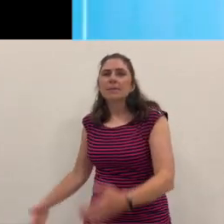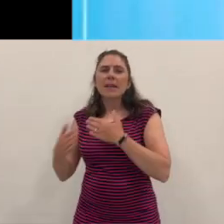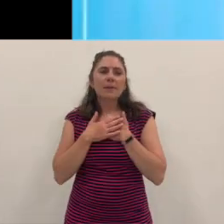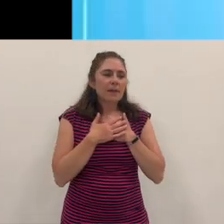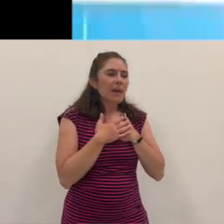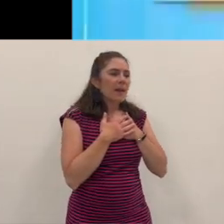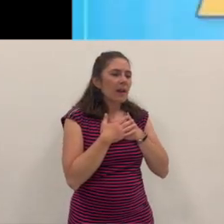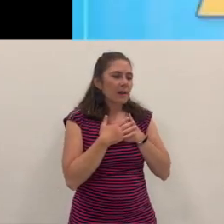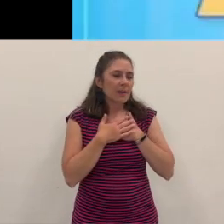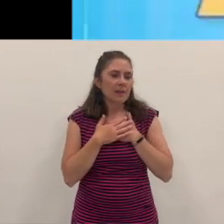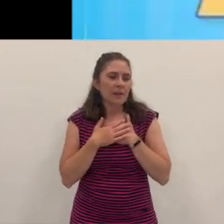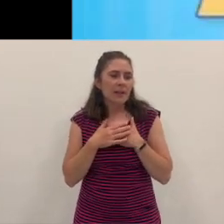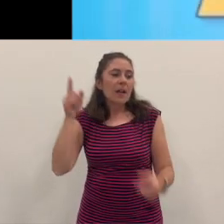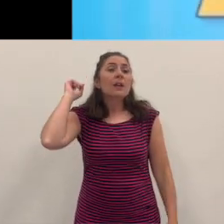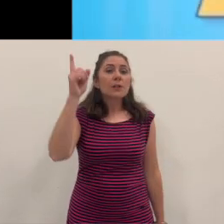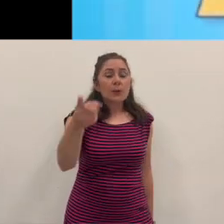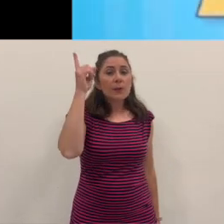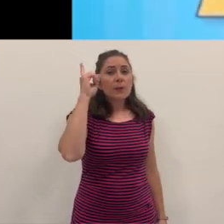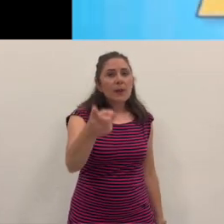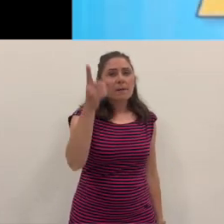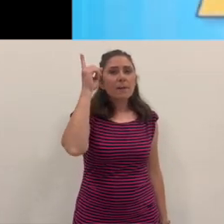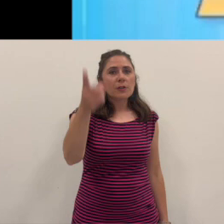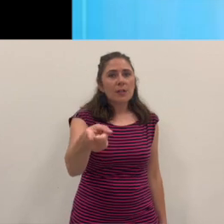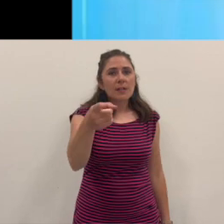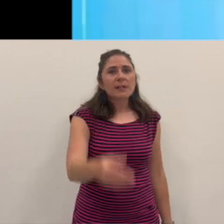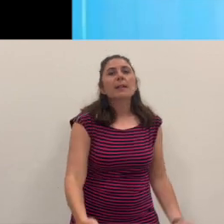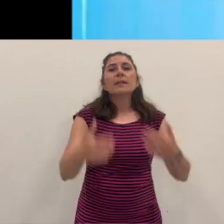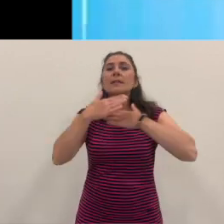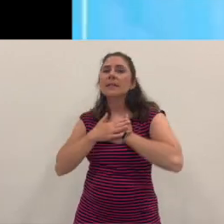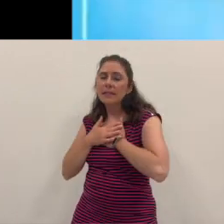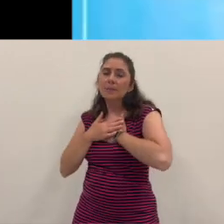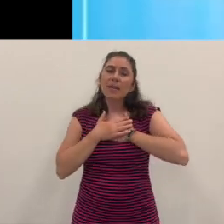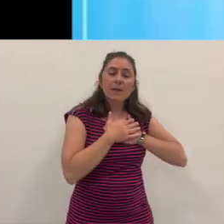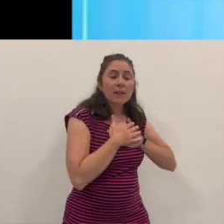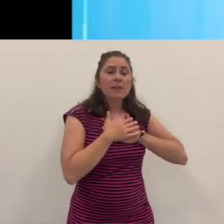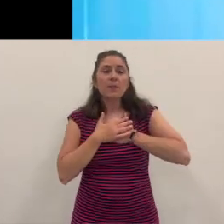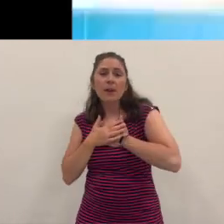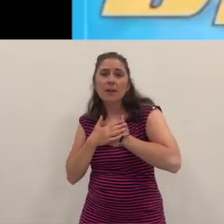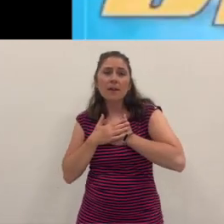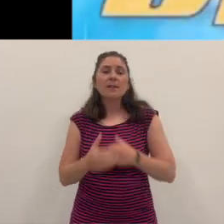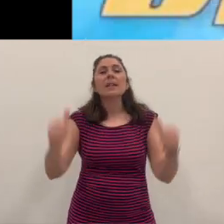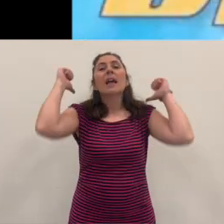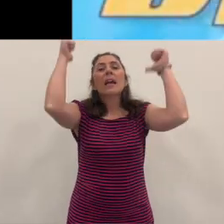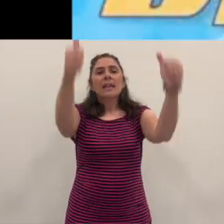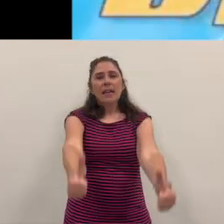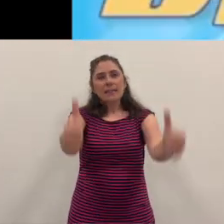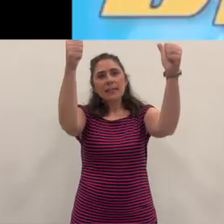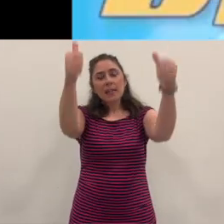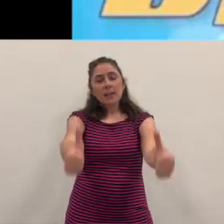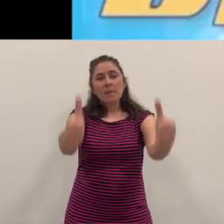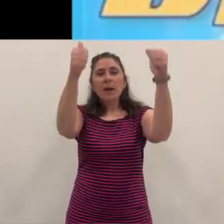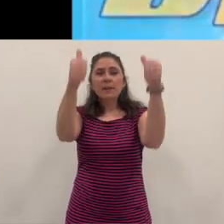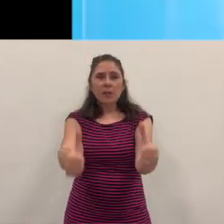my heart. Do you love your Jesus? Deep down in your heart. Yes, I love